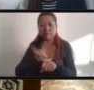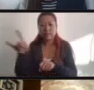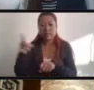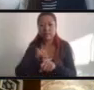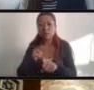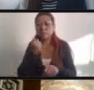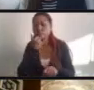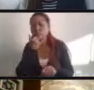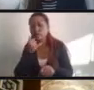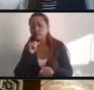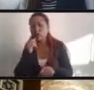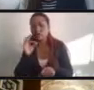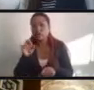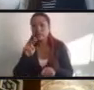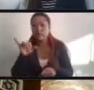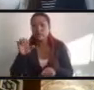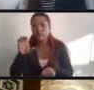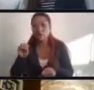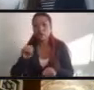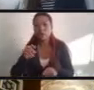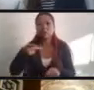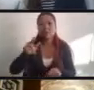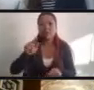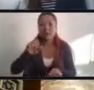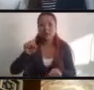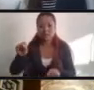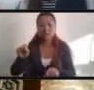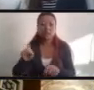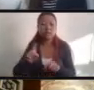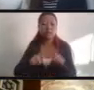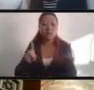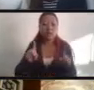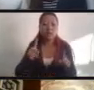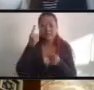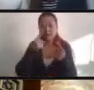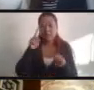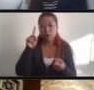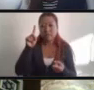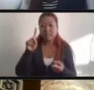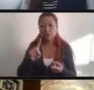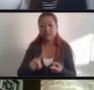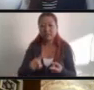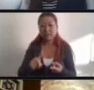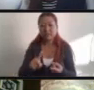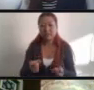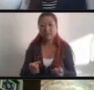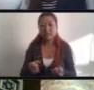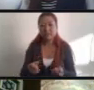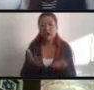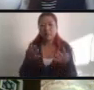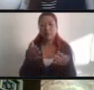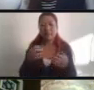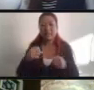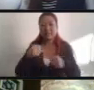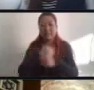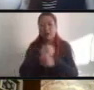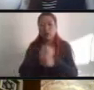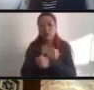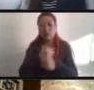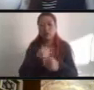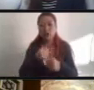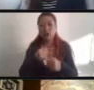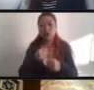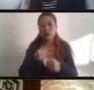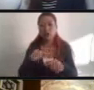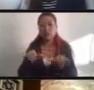its use be helpful in terms of decreasing the number of countermeasures that would be needed during the space